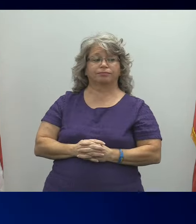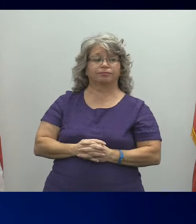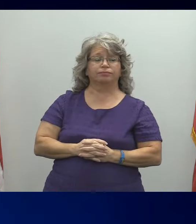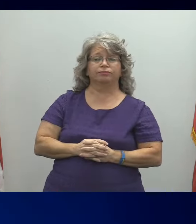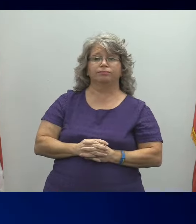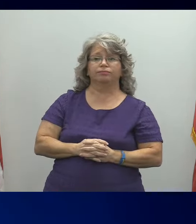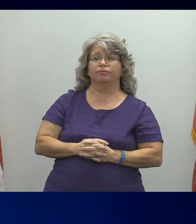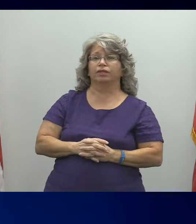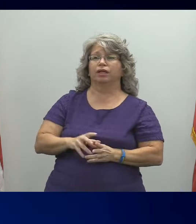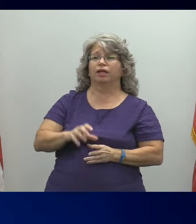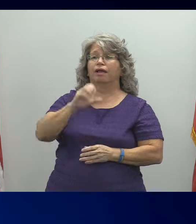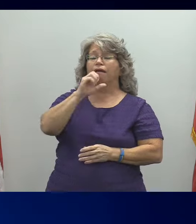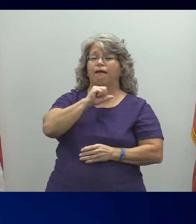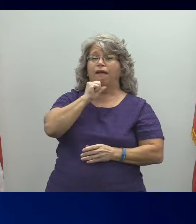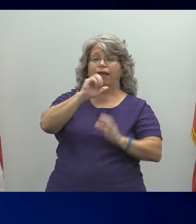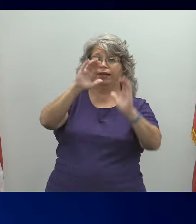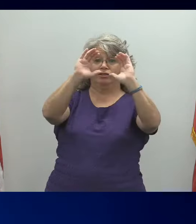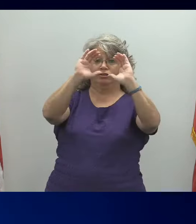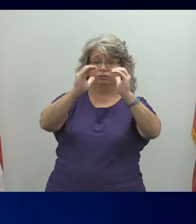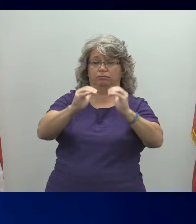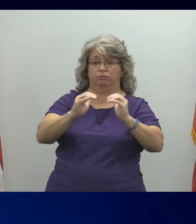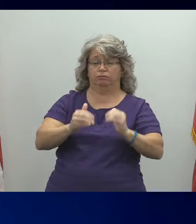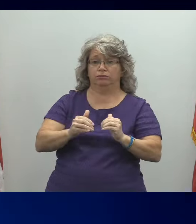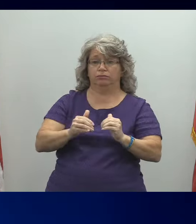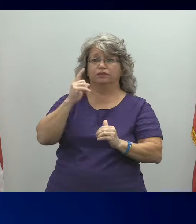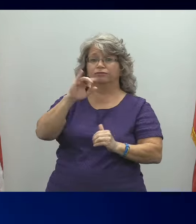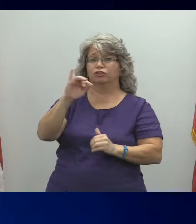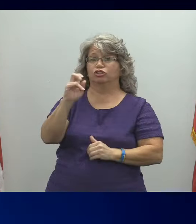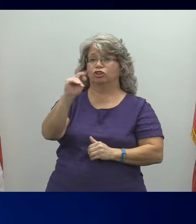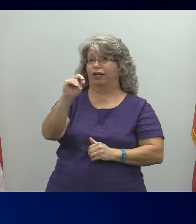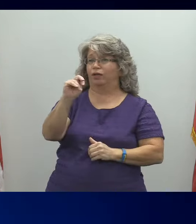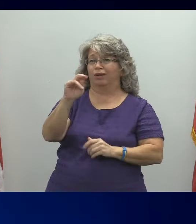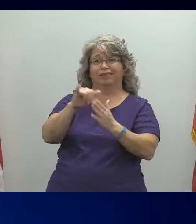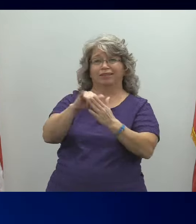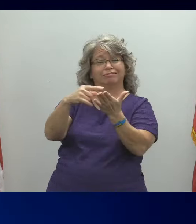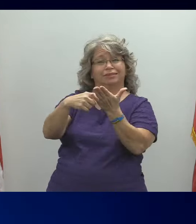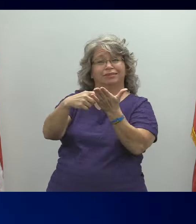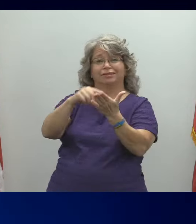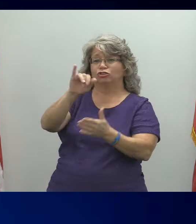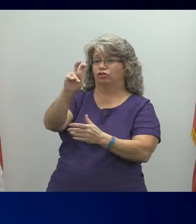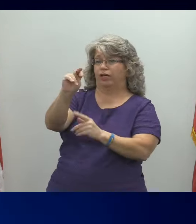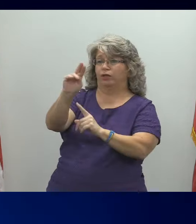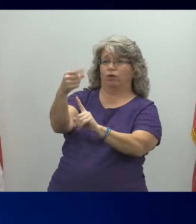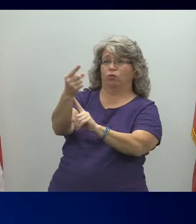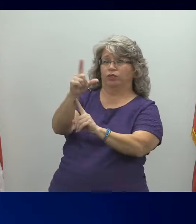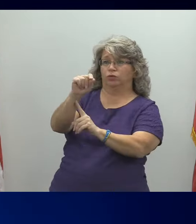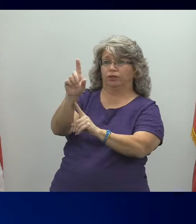The age breakdown for January cases only, this is 2022,